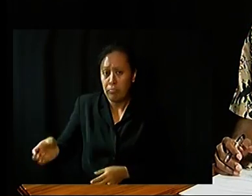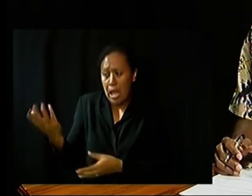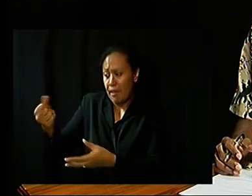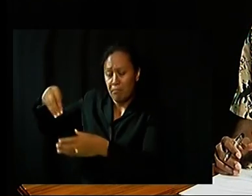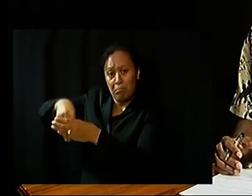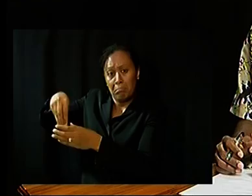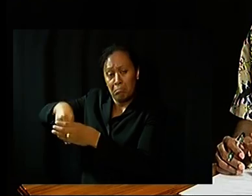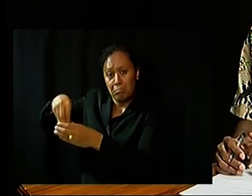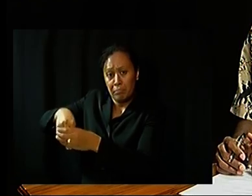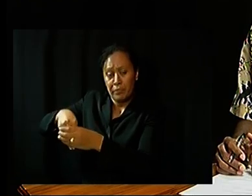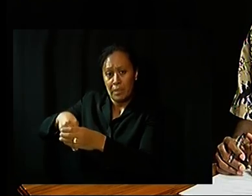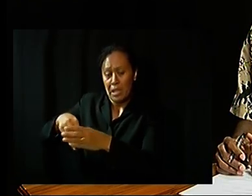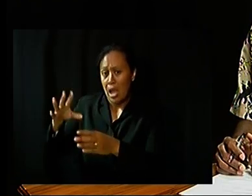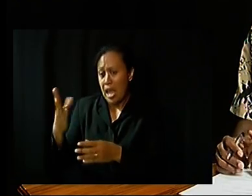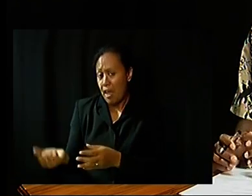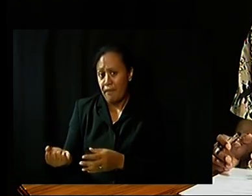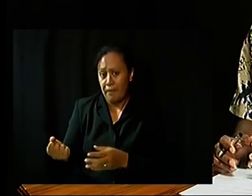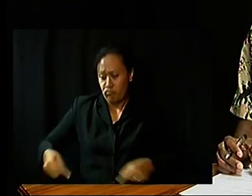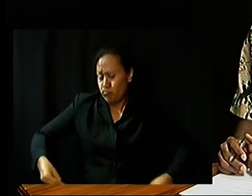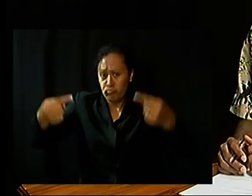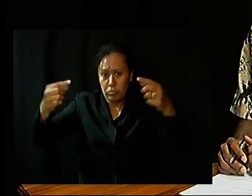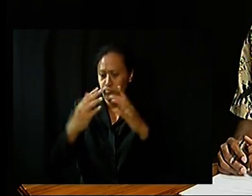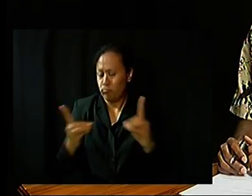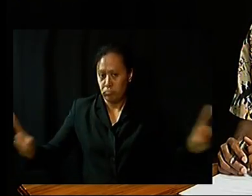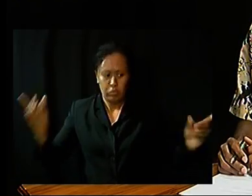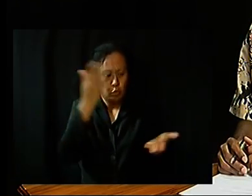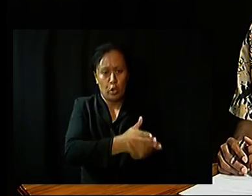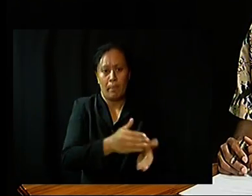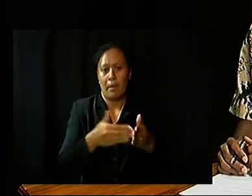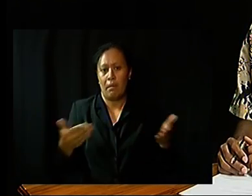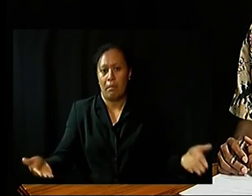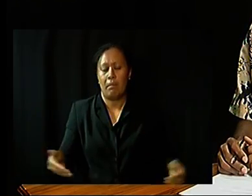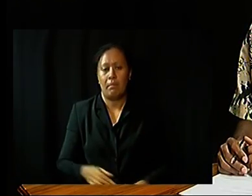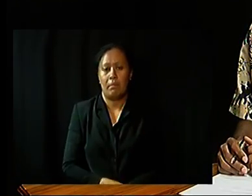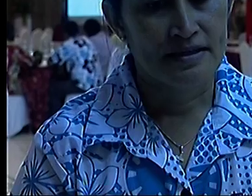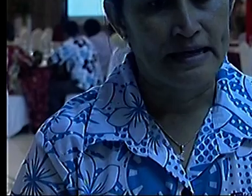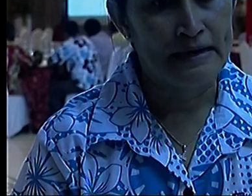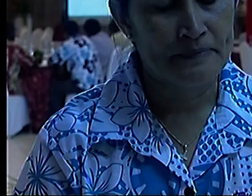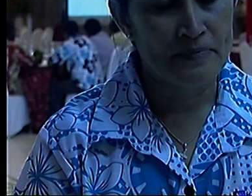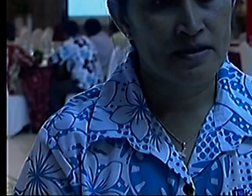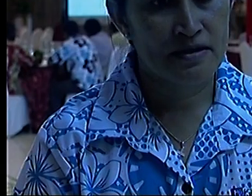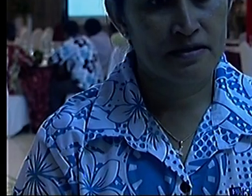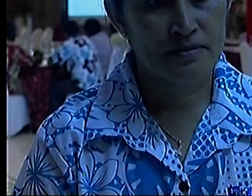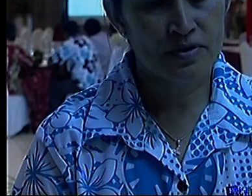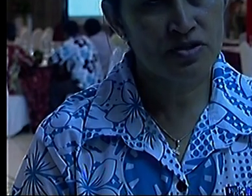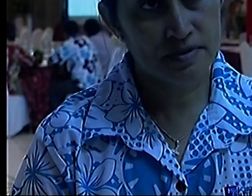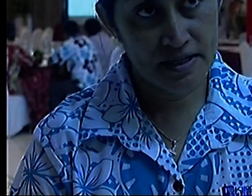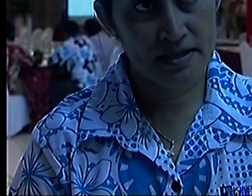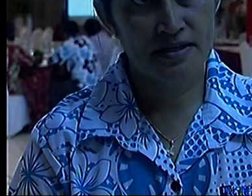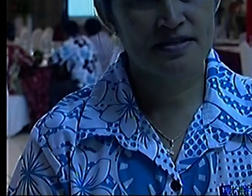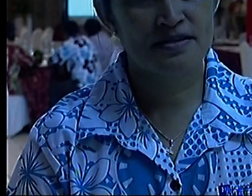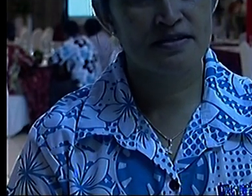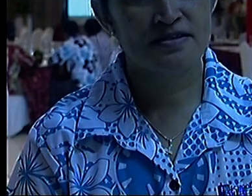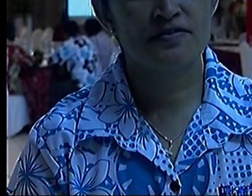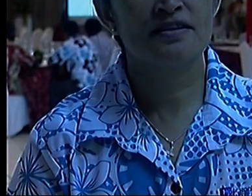legal chance to challenge any kind of social discrimination. Okay, the workshop